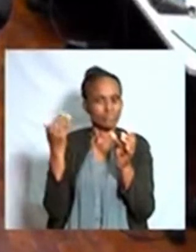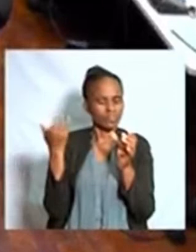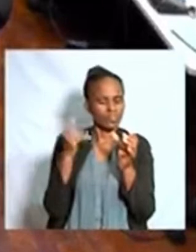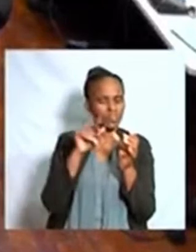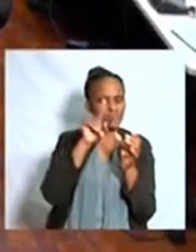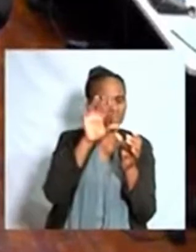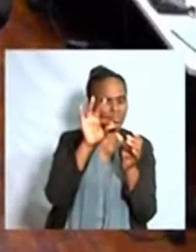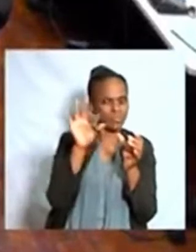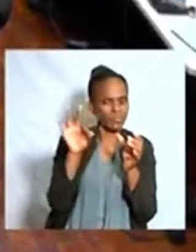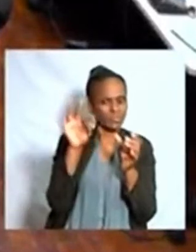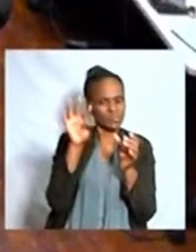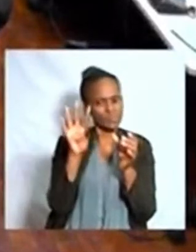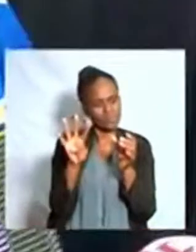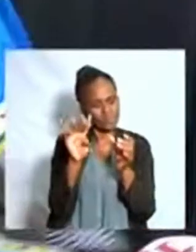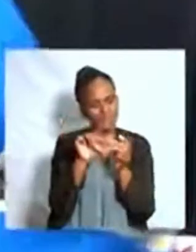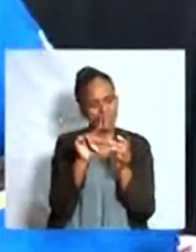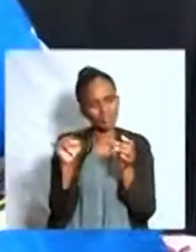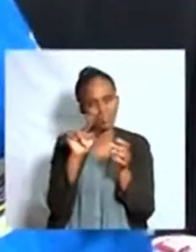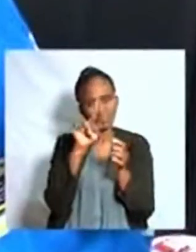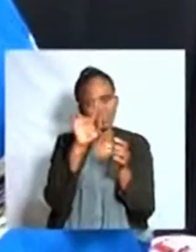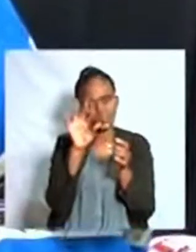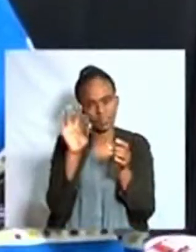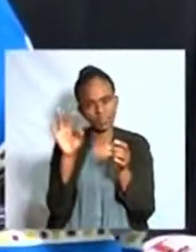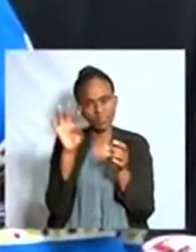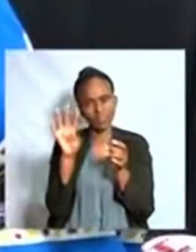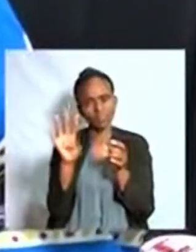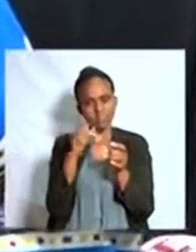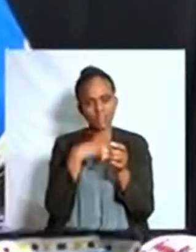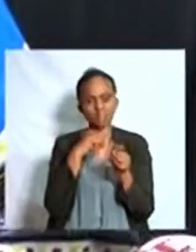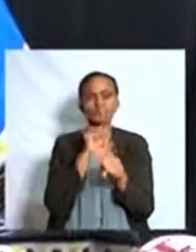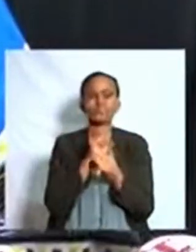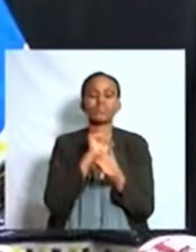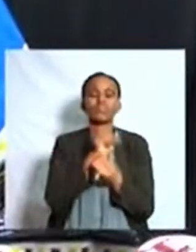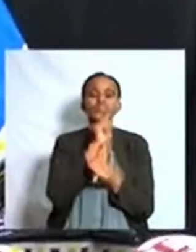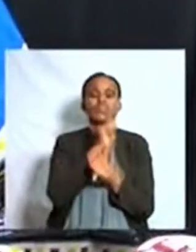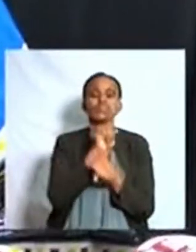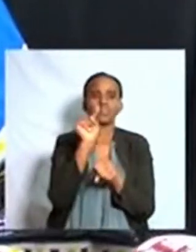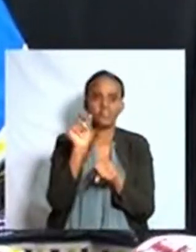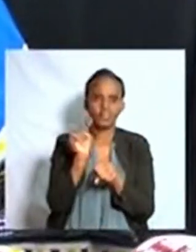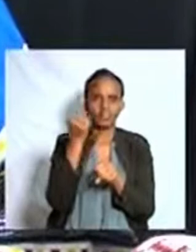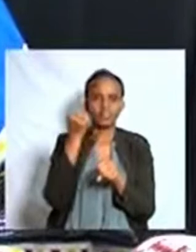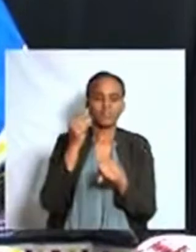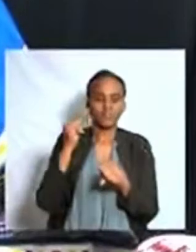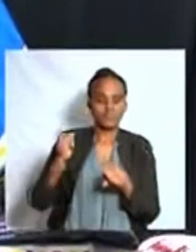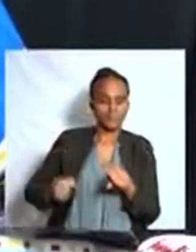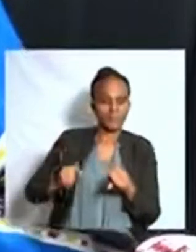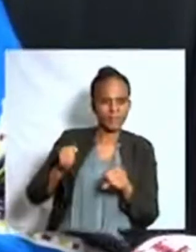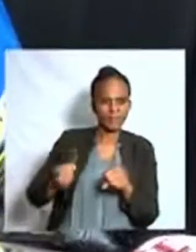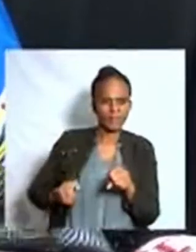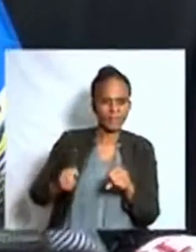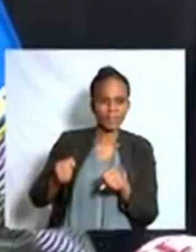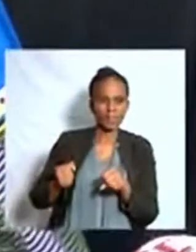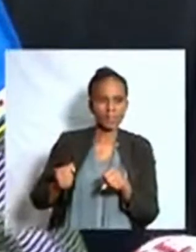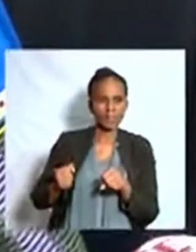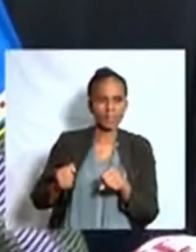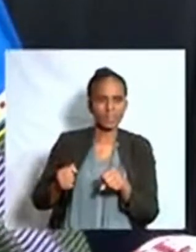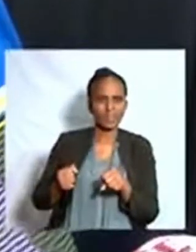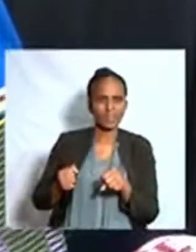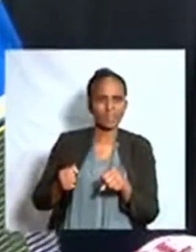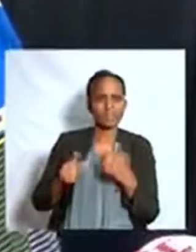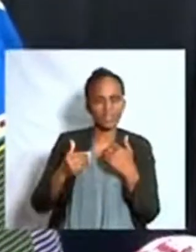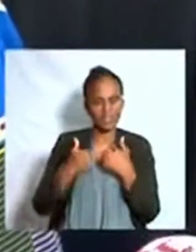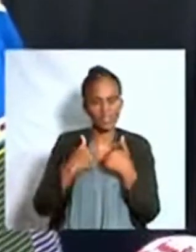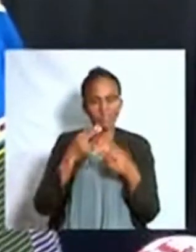1994, up to 96. I worked there. I was the first ever chief. We had a